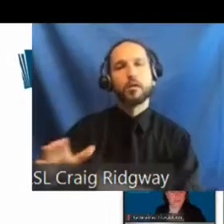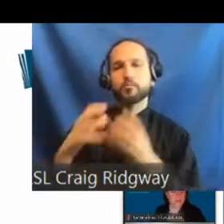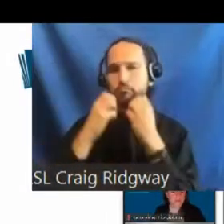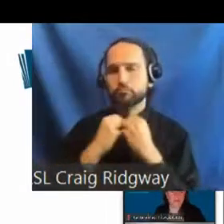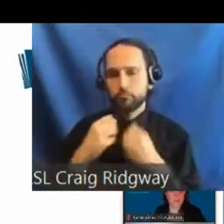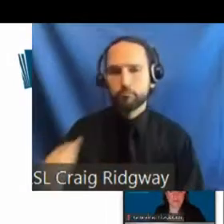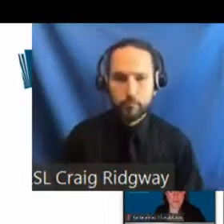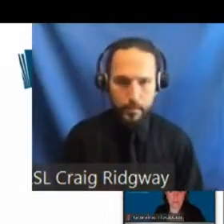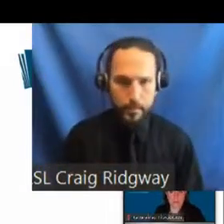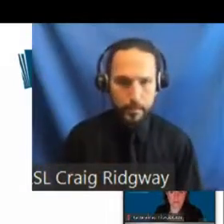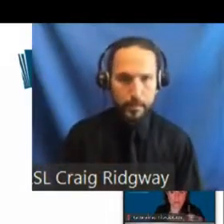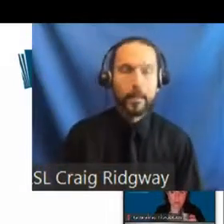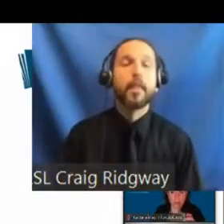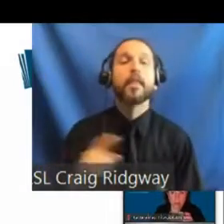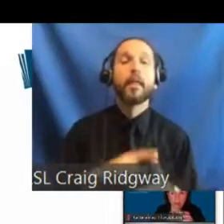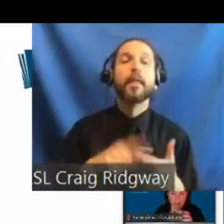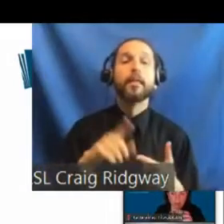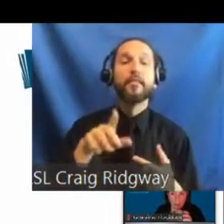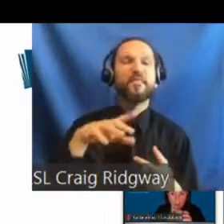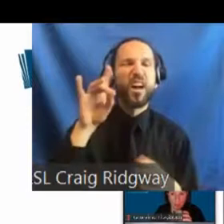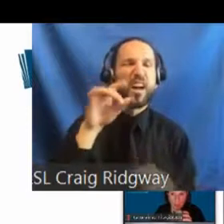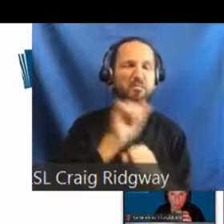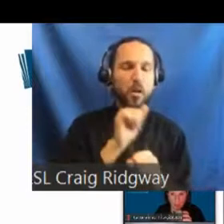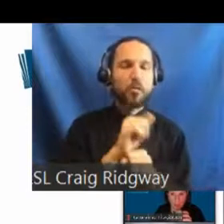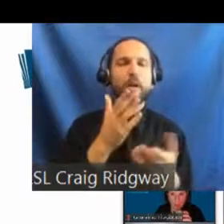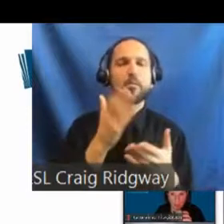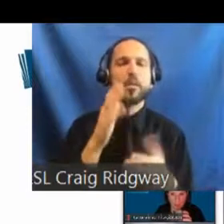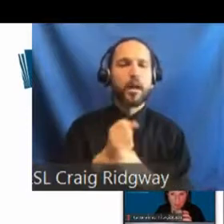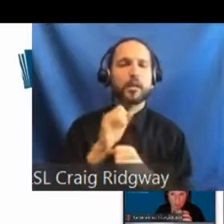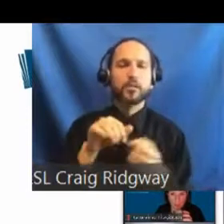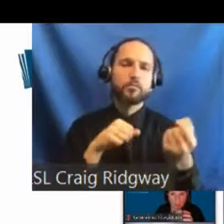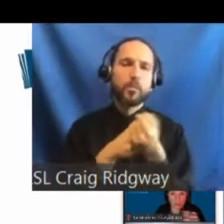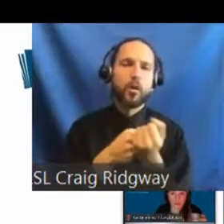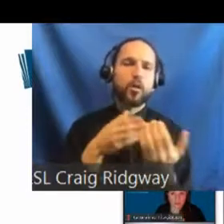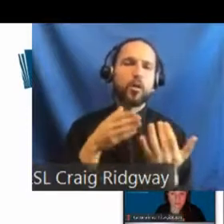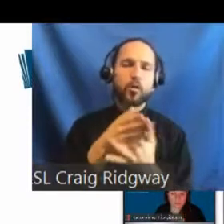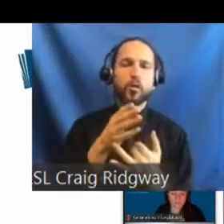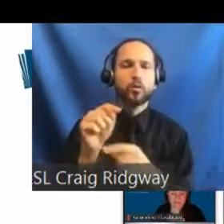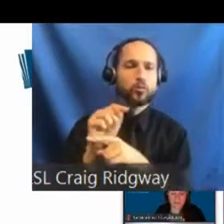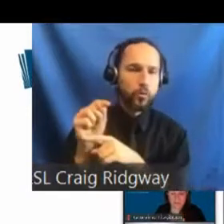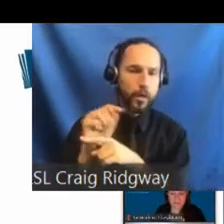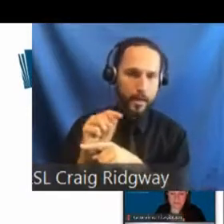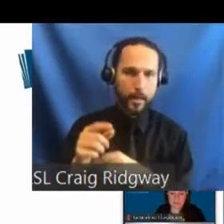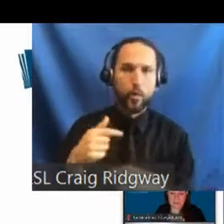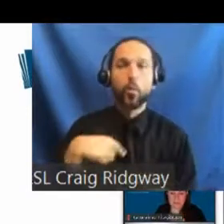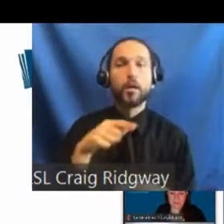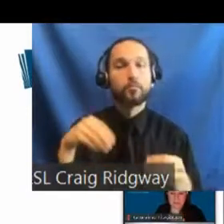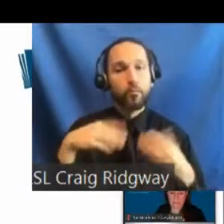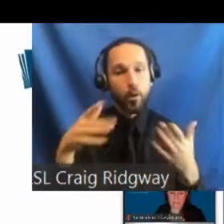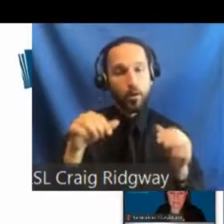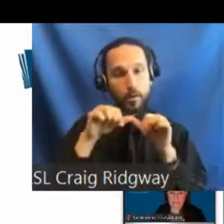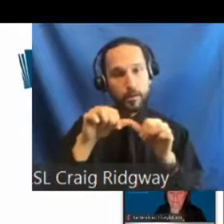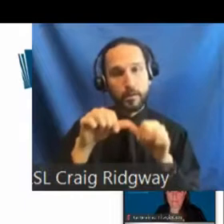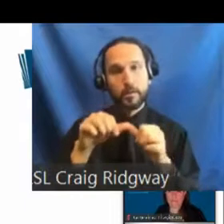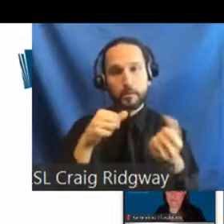Once an individual finds employment, they may receive support during the training process. We provide continuous